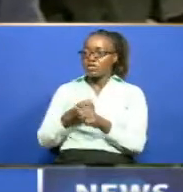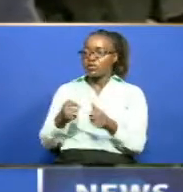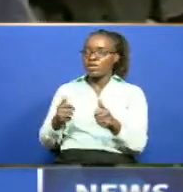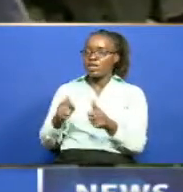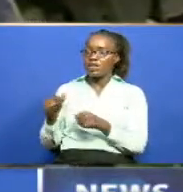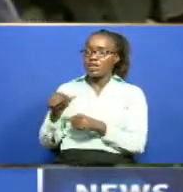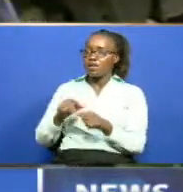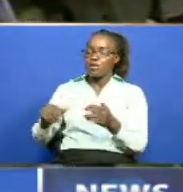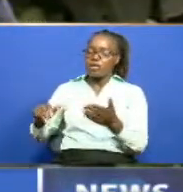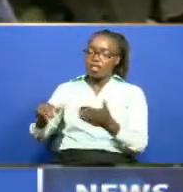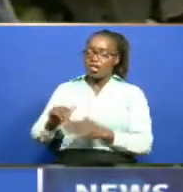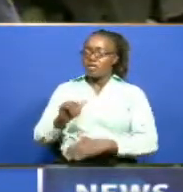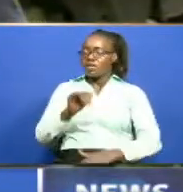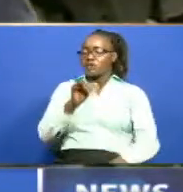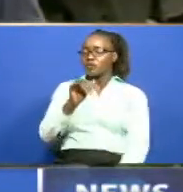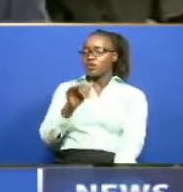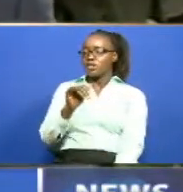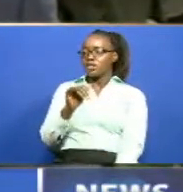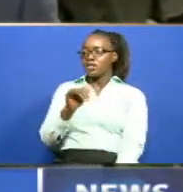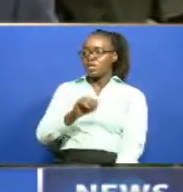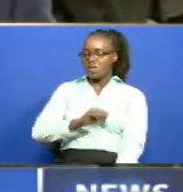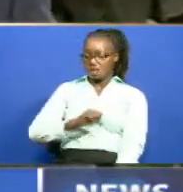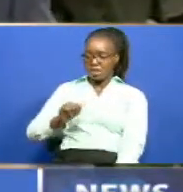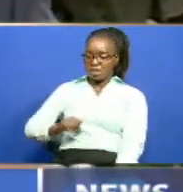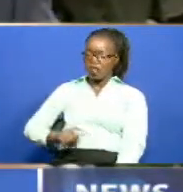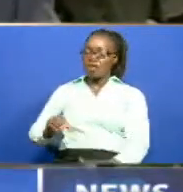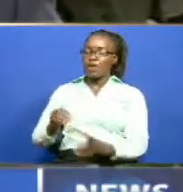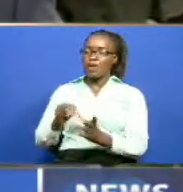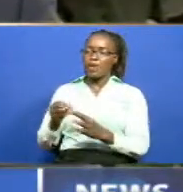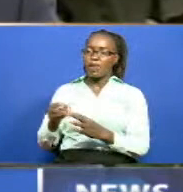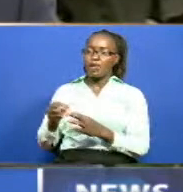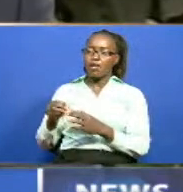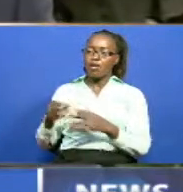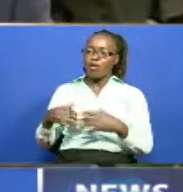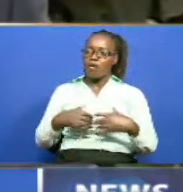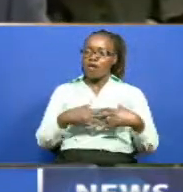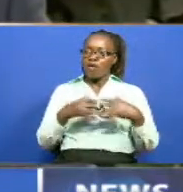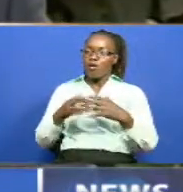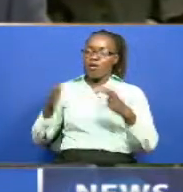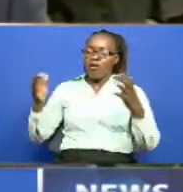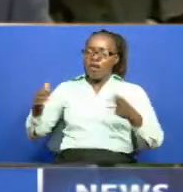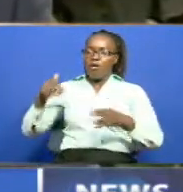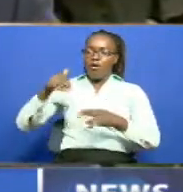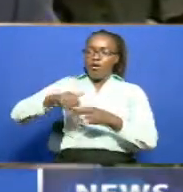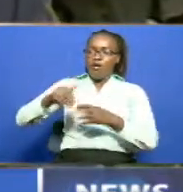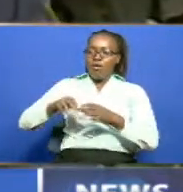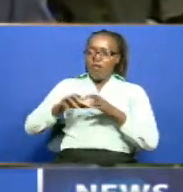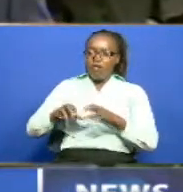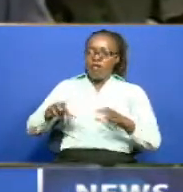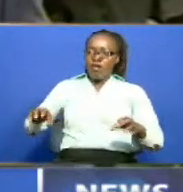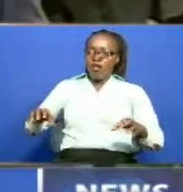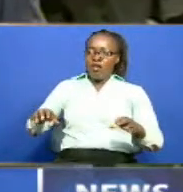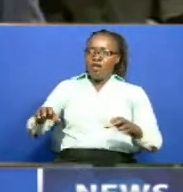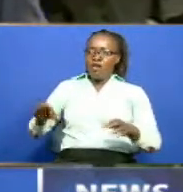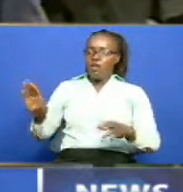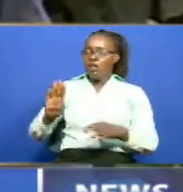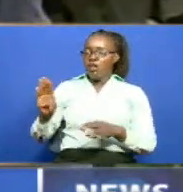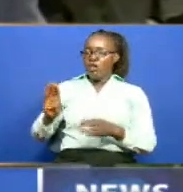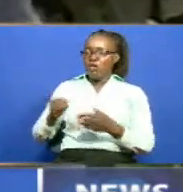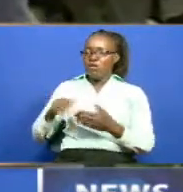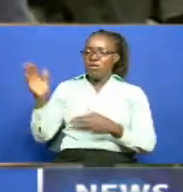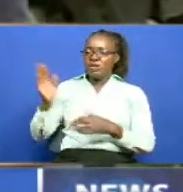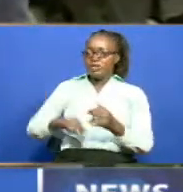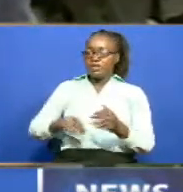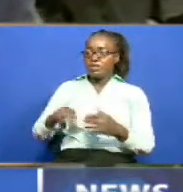about exports. Unless you're China or the US, where you have a huge internal market of 1 billion plus people,